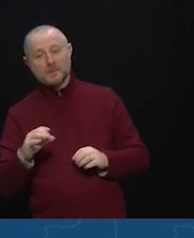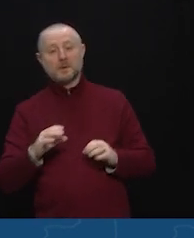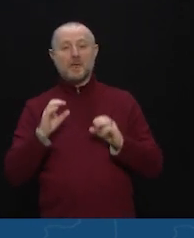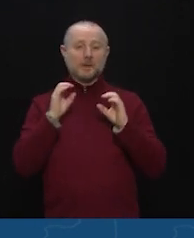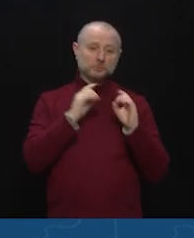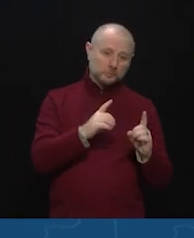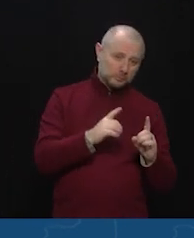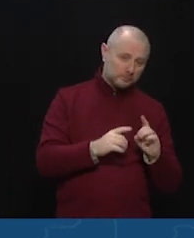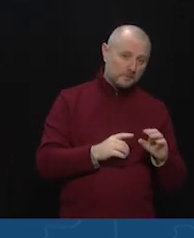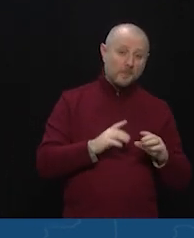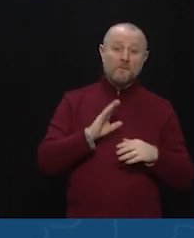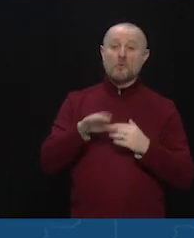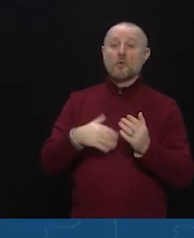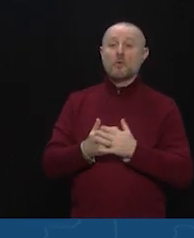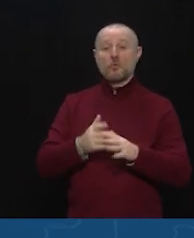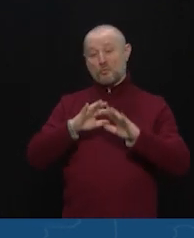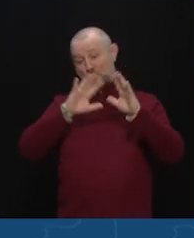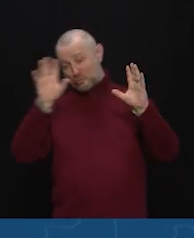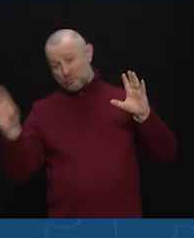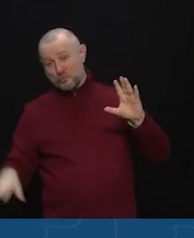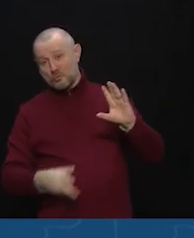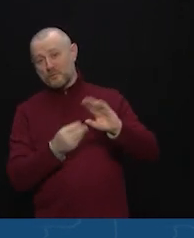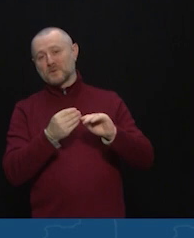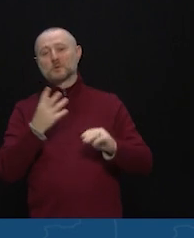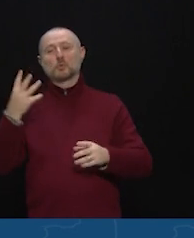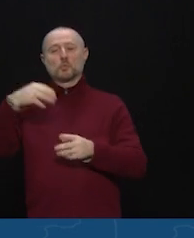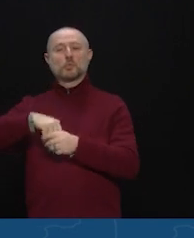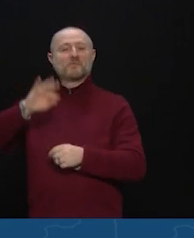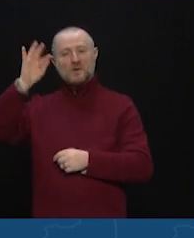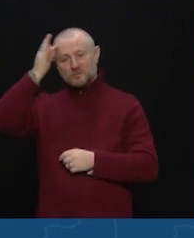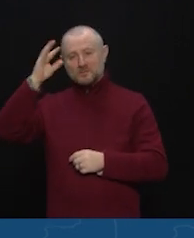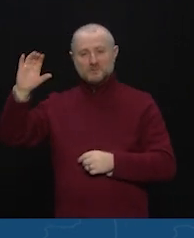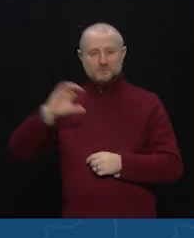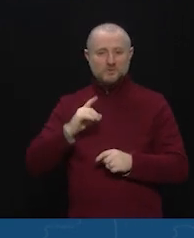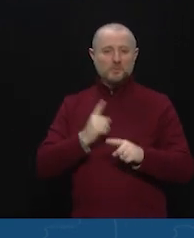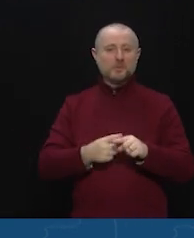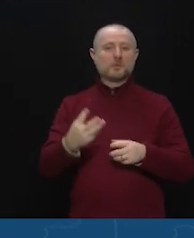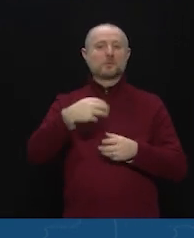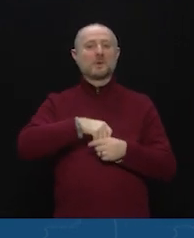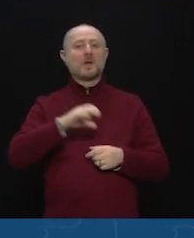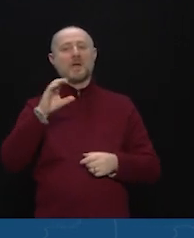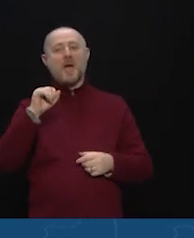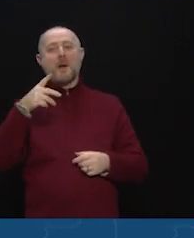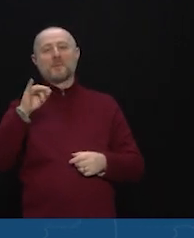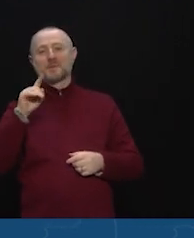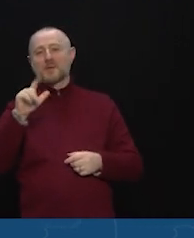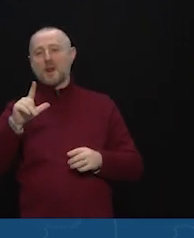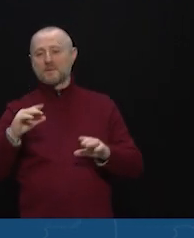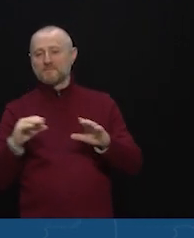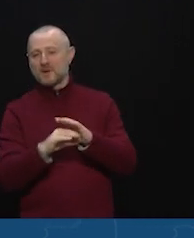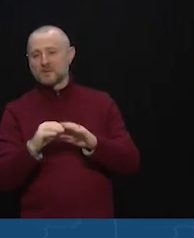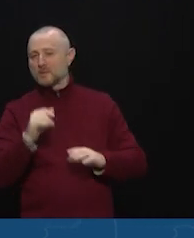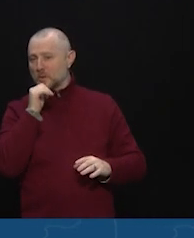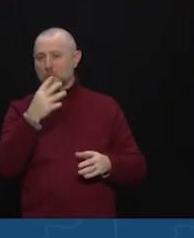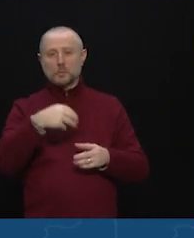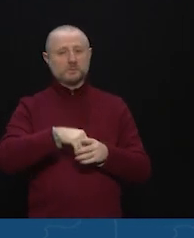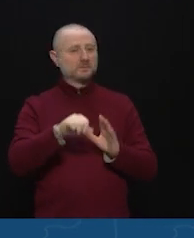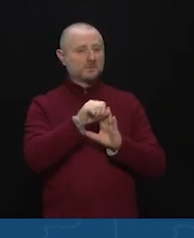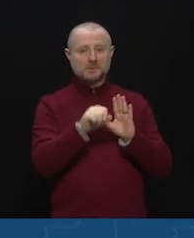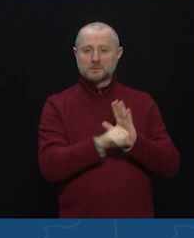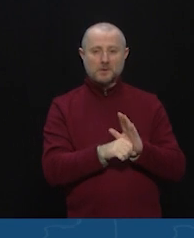funds includes federal funds and includes capital, which is not in the state funds, state operating funds